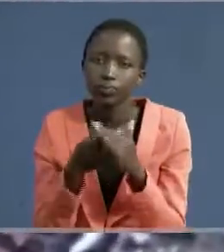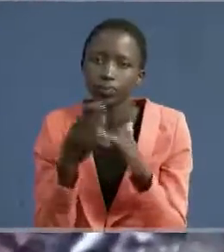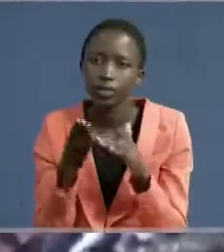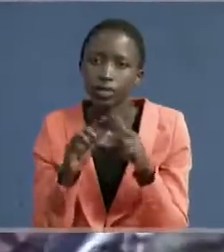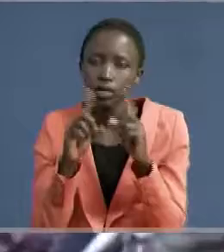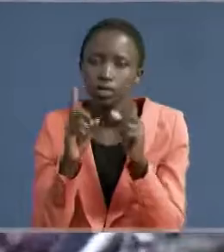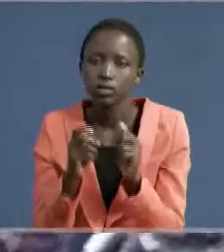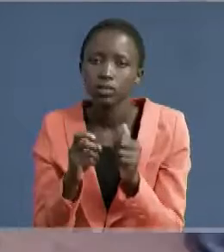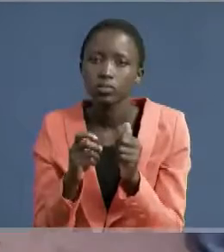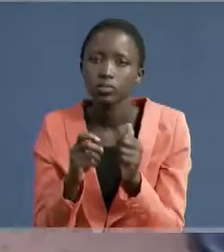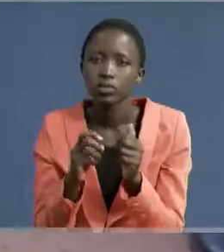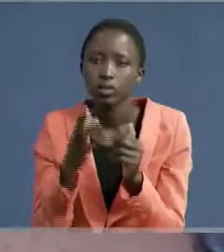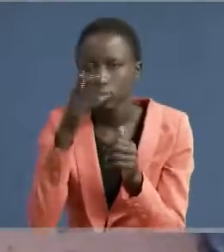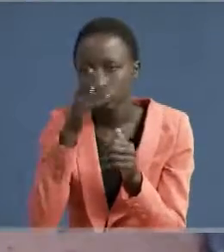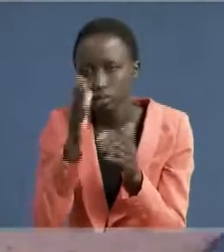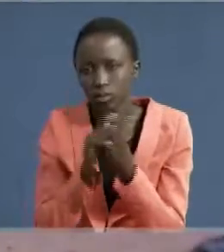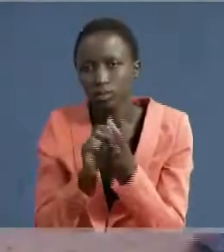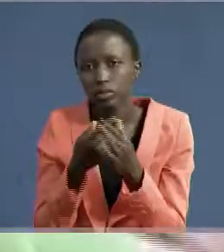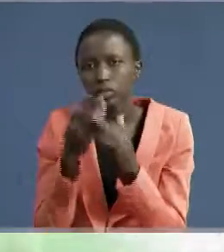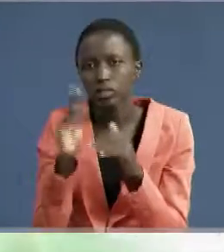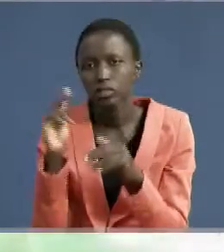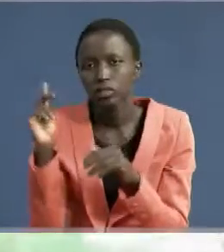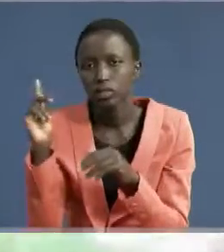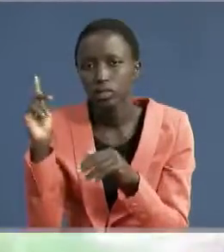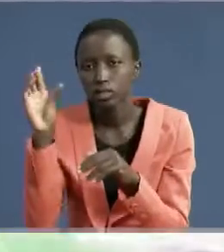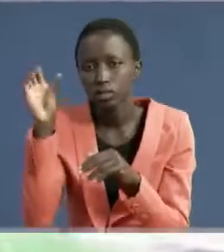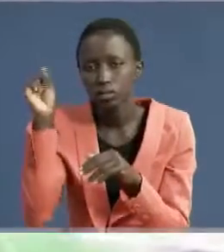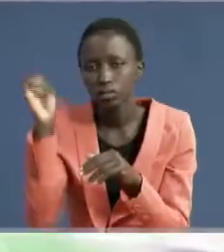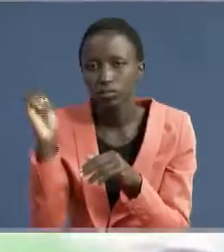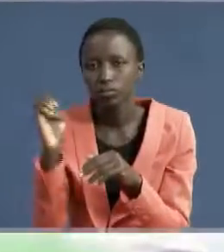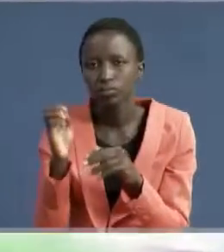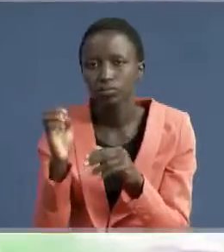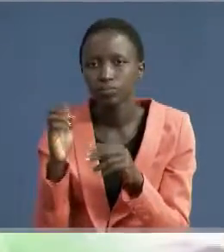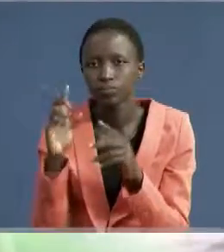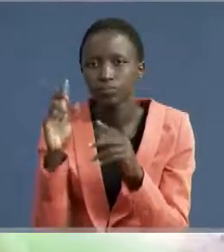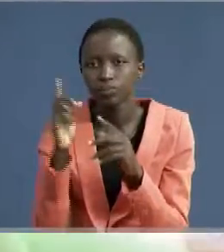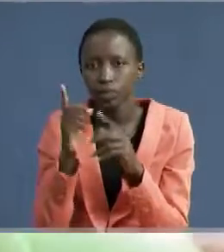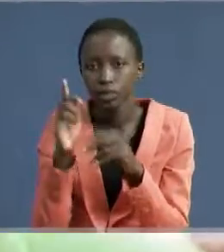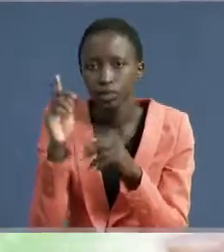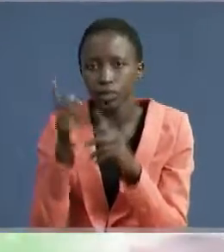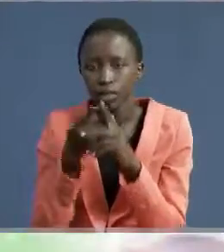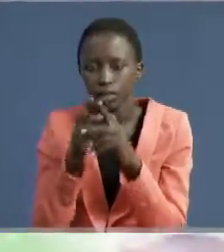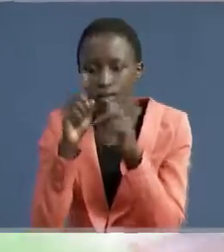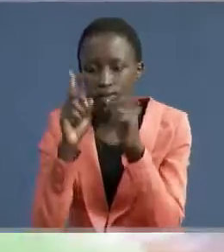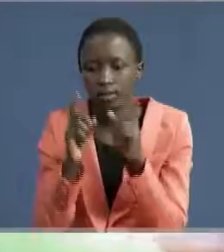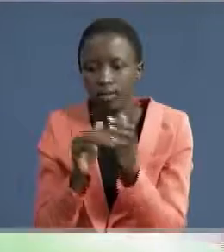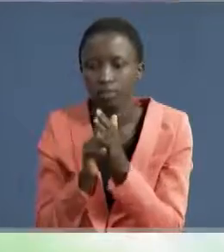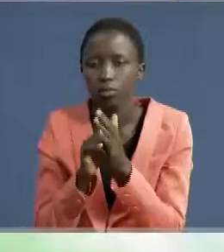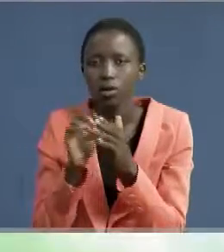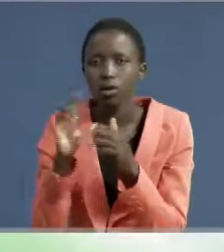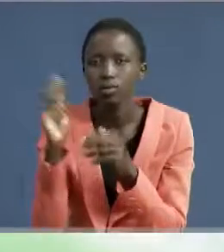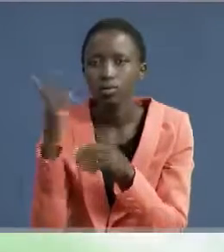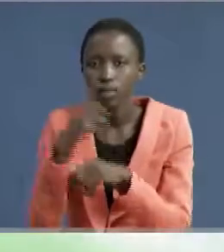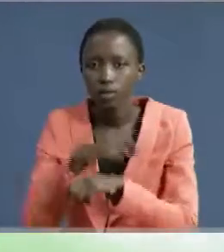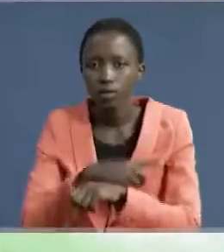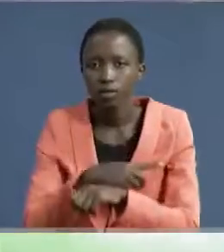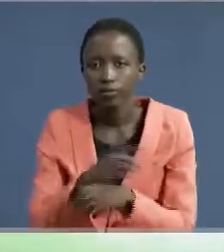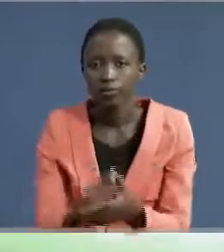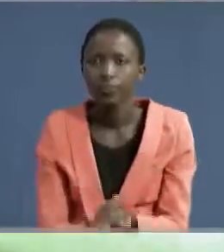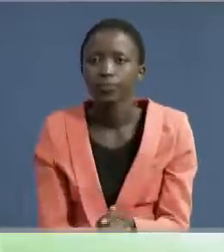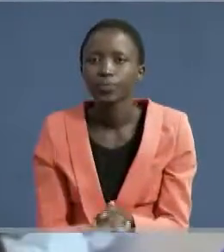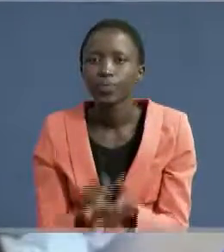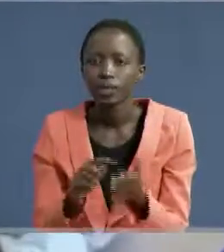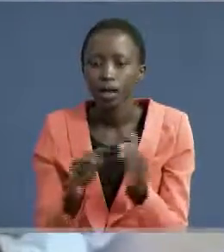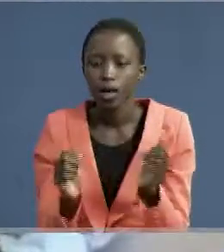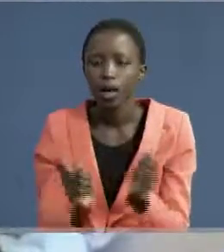exam irregularities as the Kenya Certificate of Secondary Education KCSE exams entered the second day. This